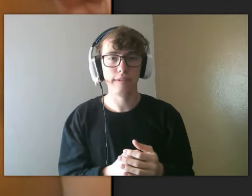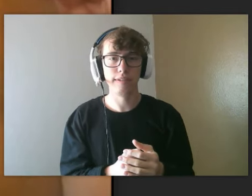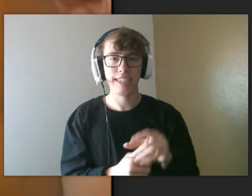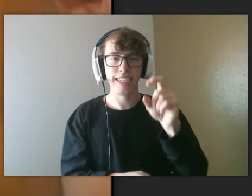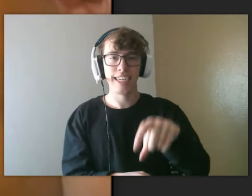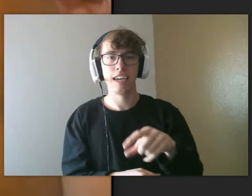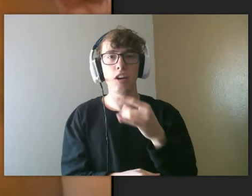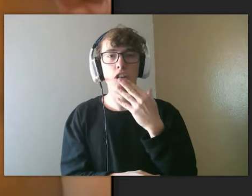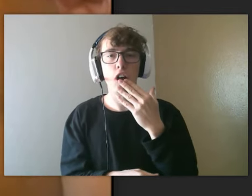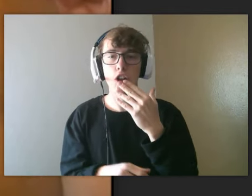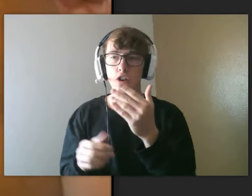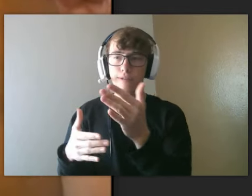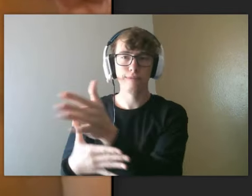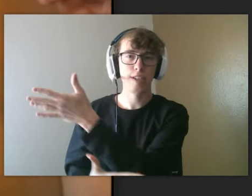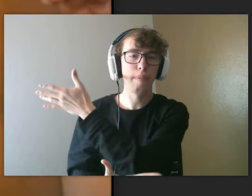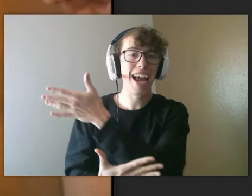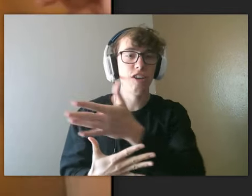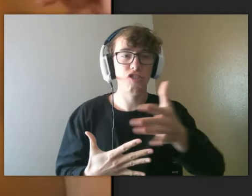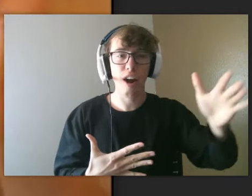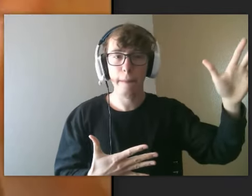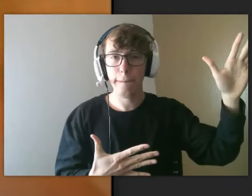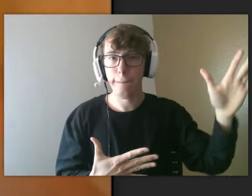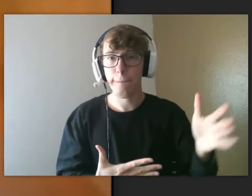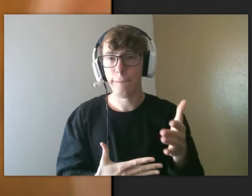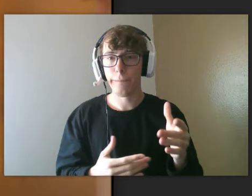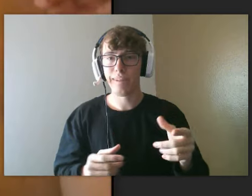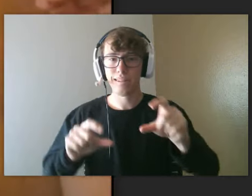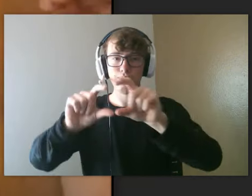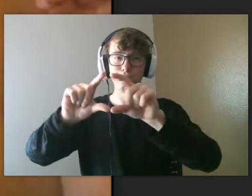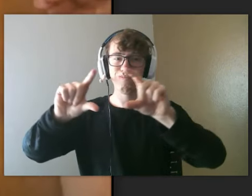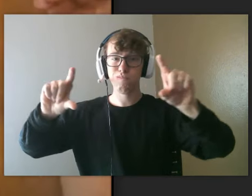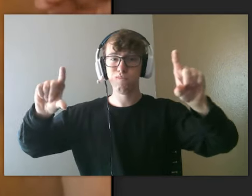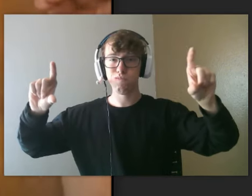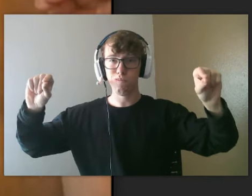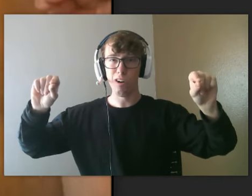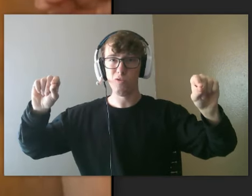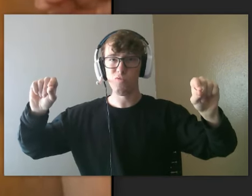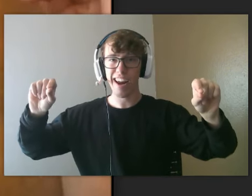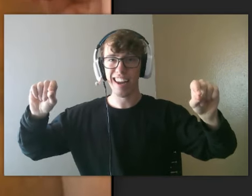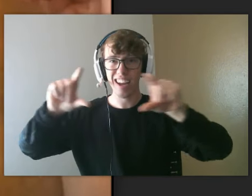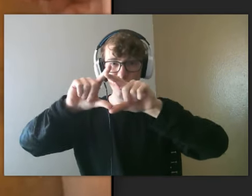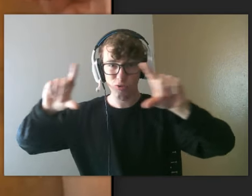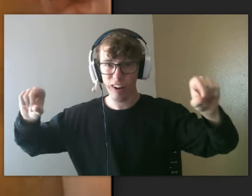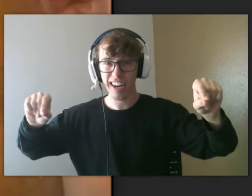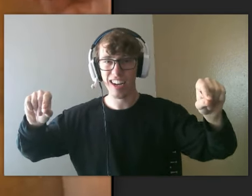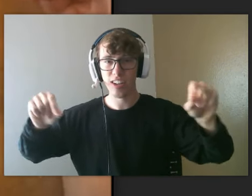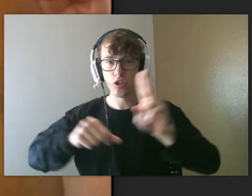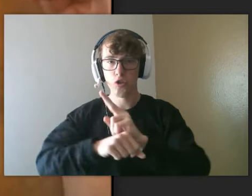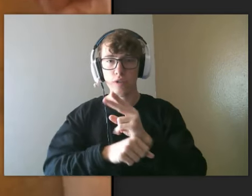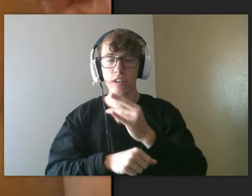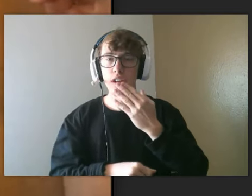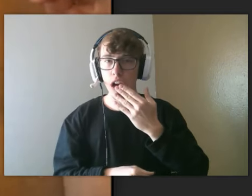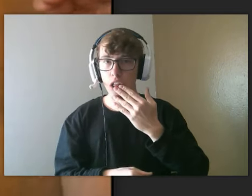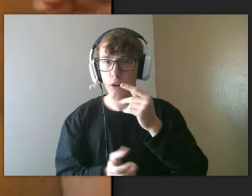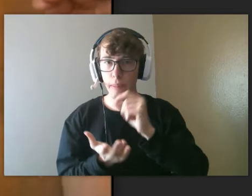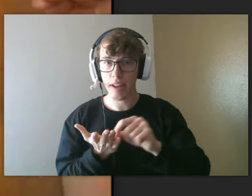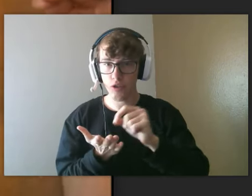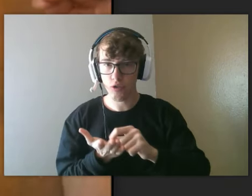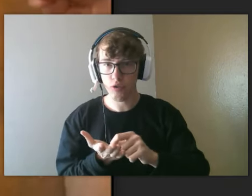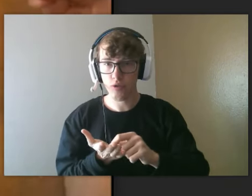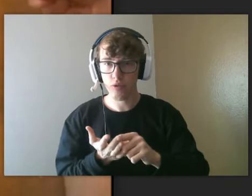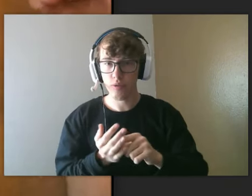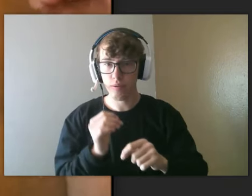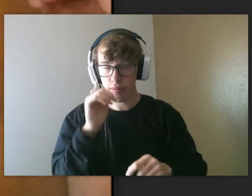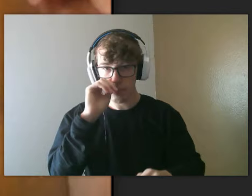spectrum. This is just a long rectangle using your Prismacolor colored pencils that is going